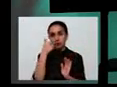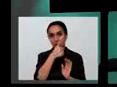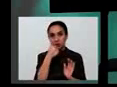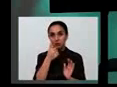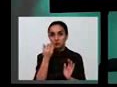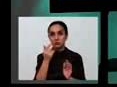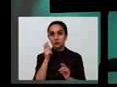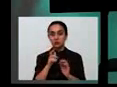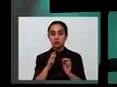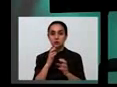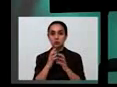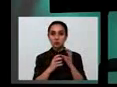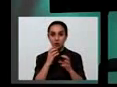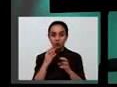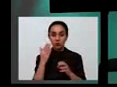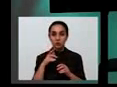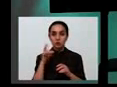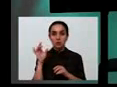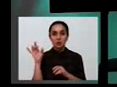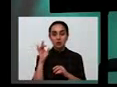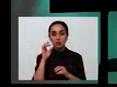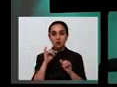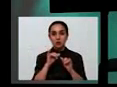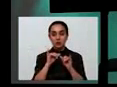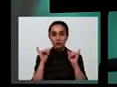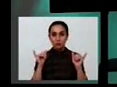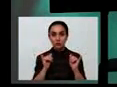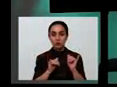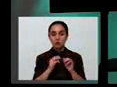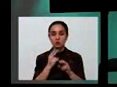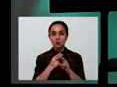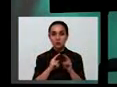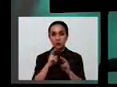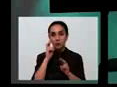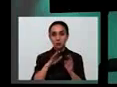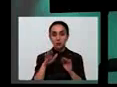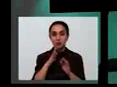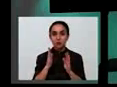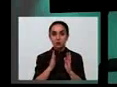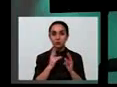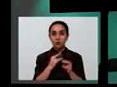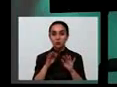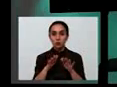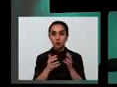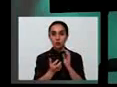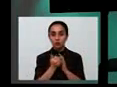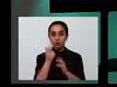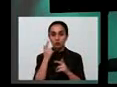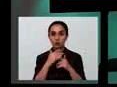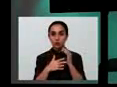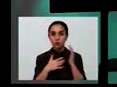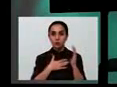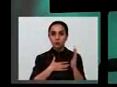2049-yil esa jahonning rivojlangan mamlakatlar qatoridan o'rin olish tushuniladi. Demak, mana